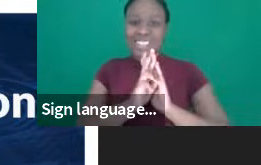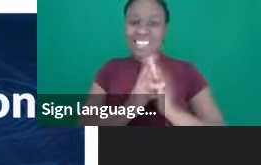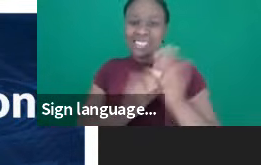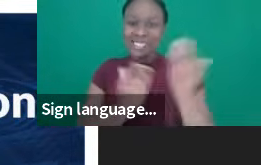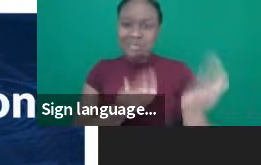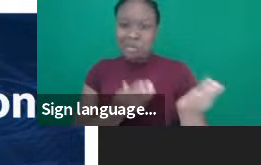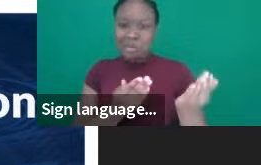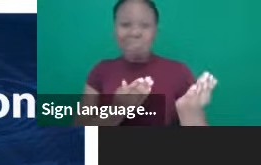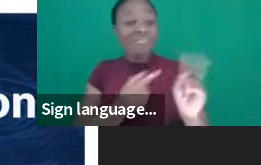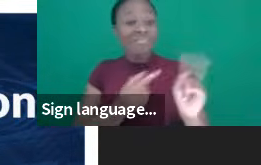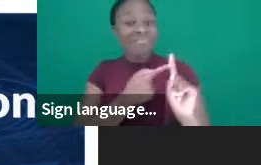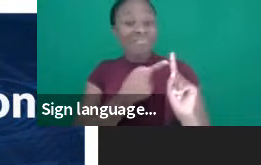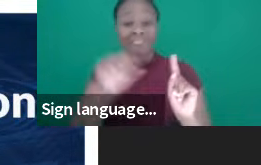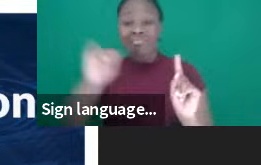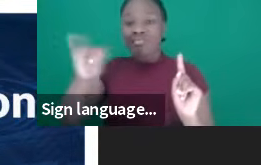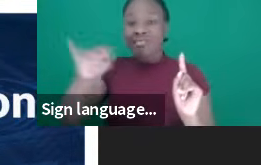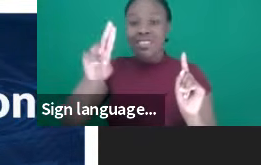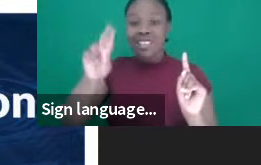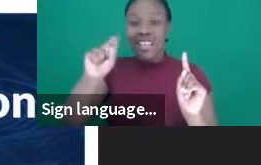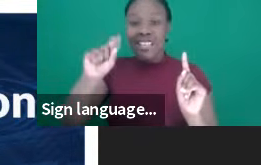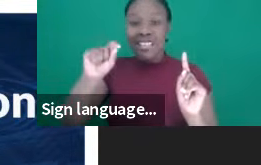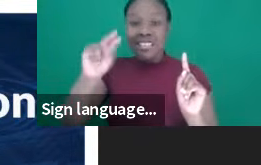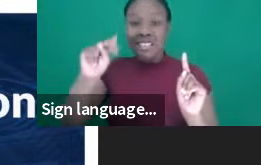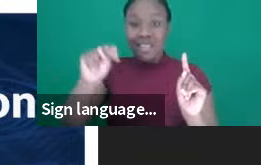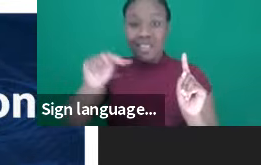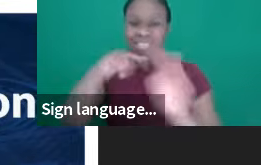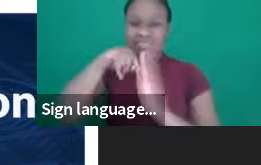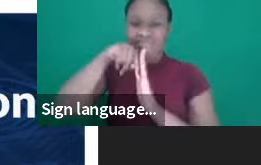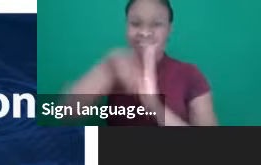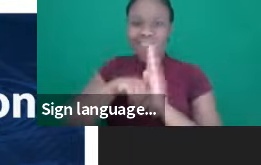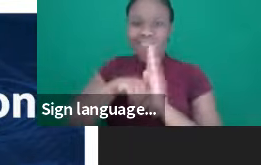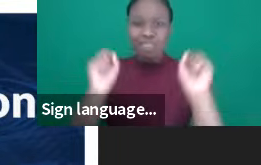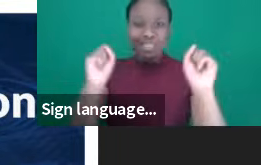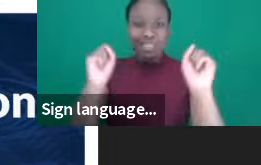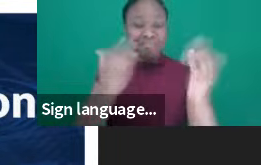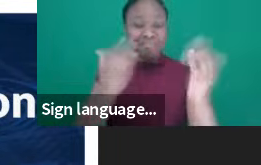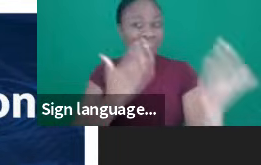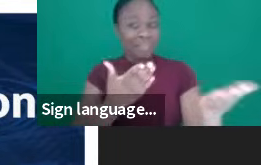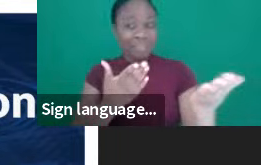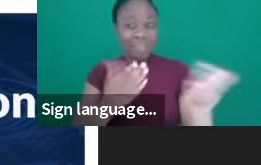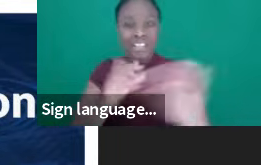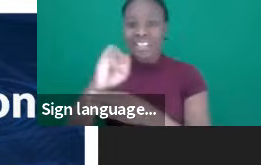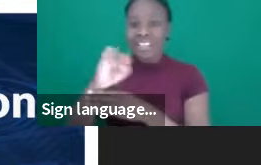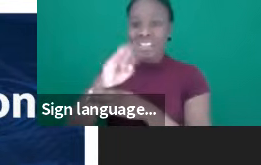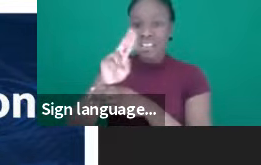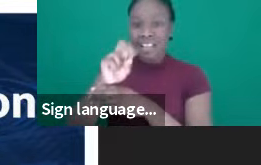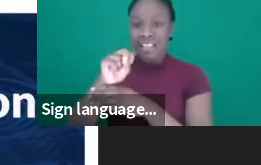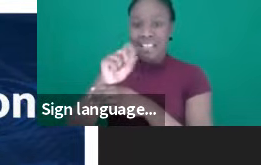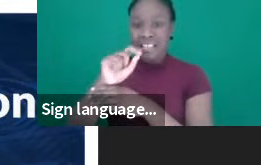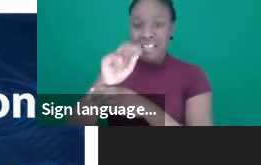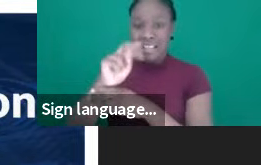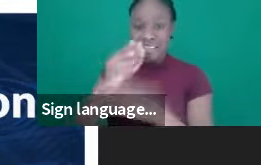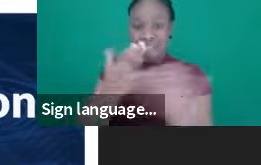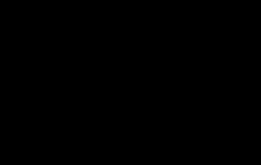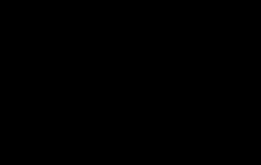to Justin for that in-depth presentation. Over to you, Justin.